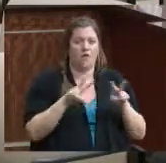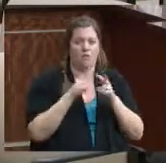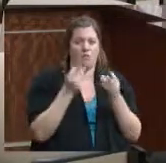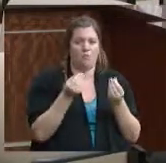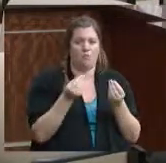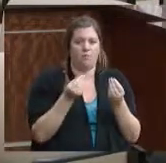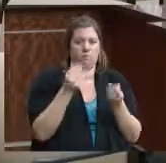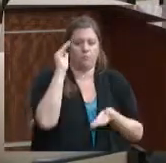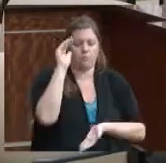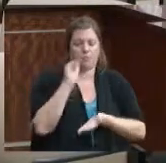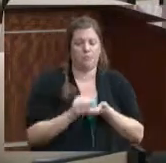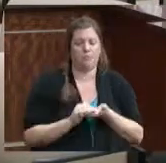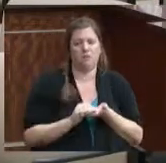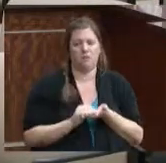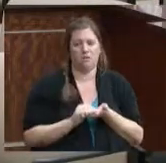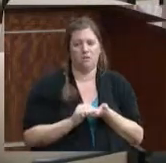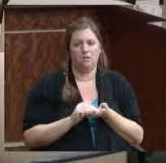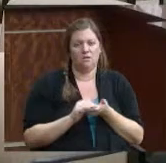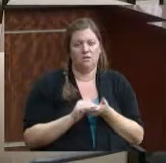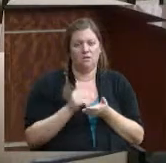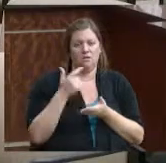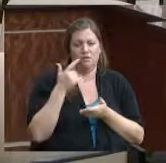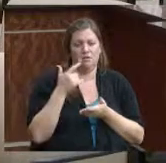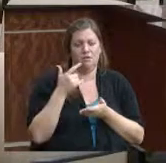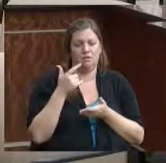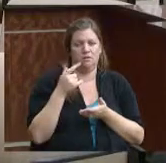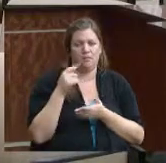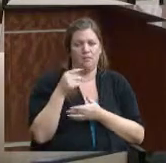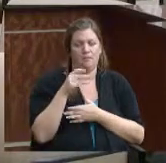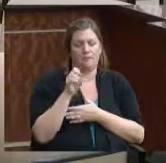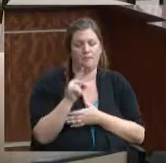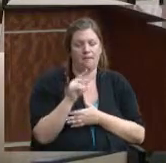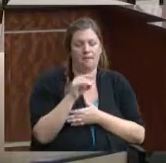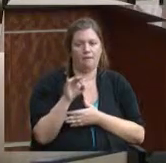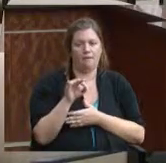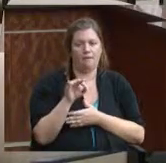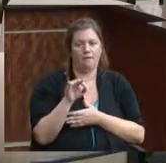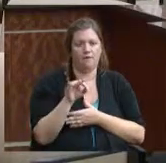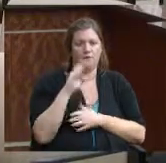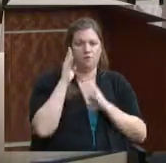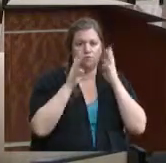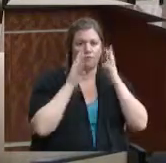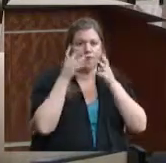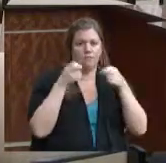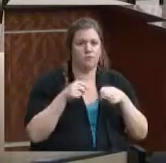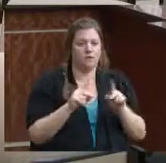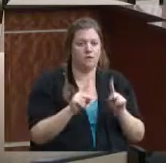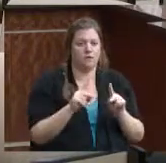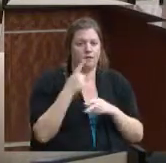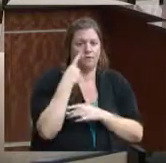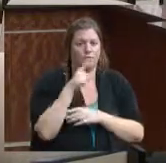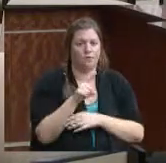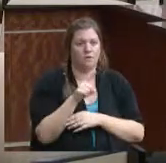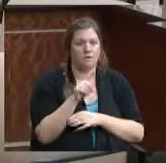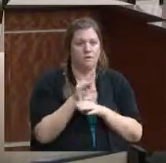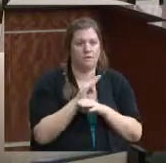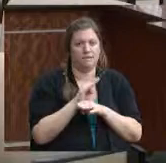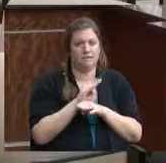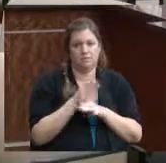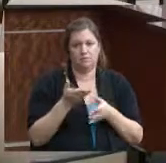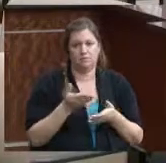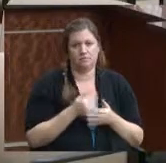properties to be diminished on the backs of, you know, creating an opportunity for a